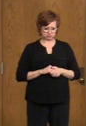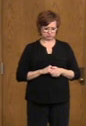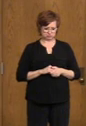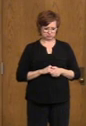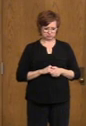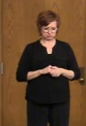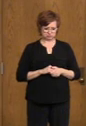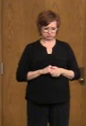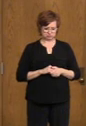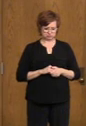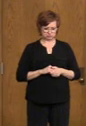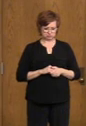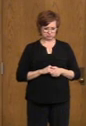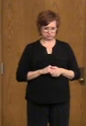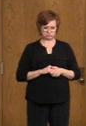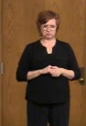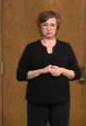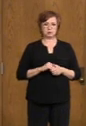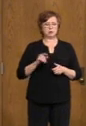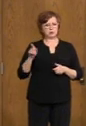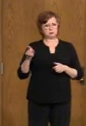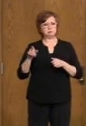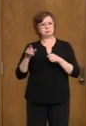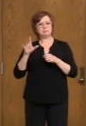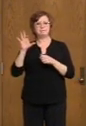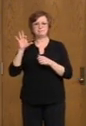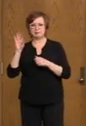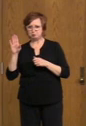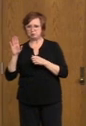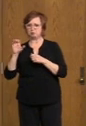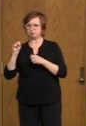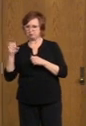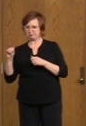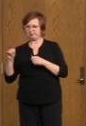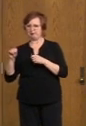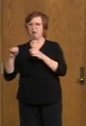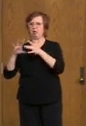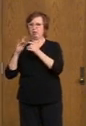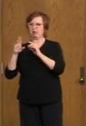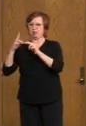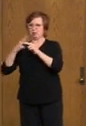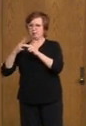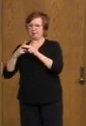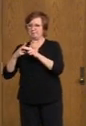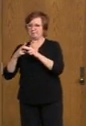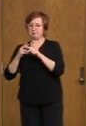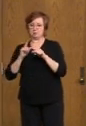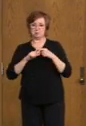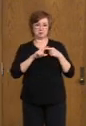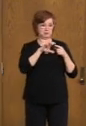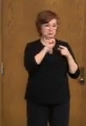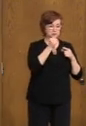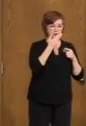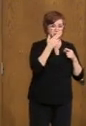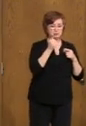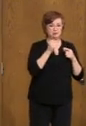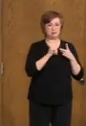not being named by the provincial government or by the Health Ministry or by the SHA. We've asked time and time